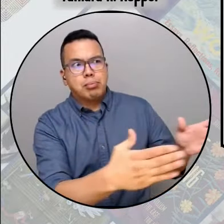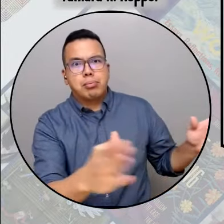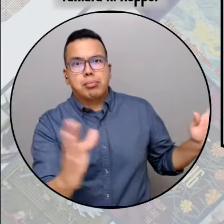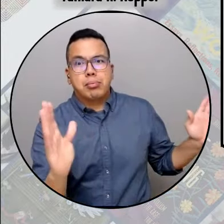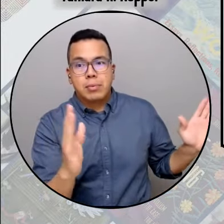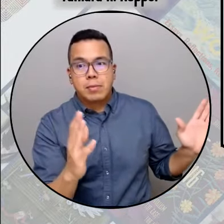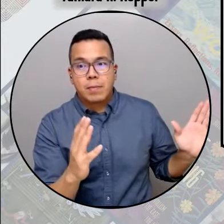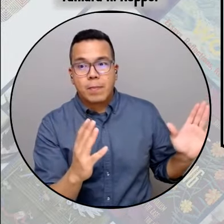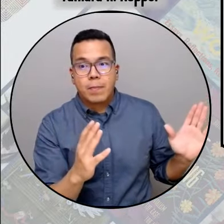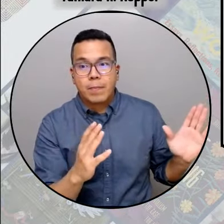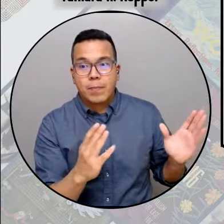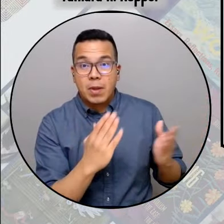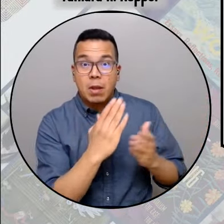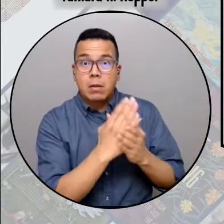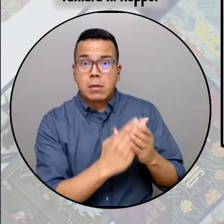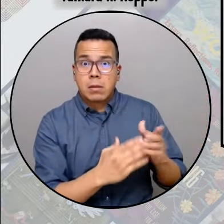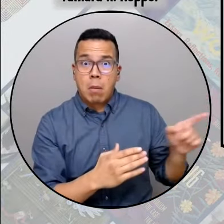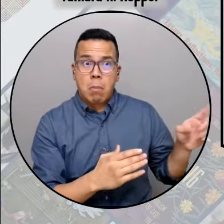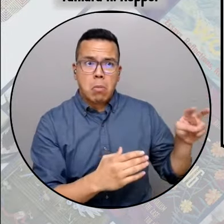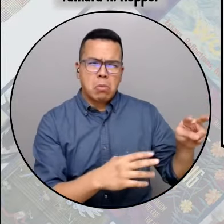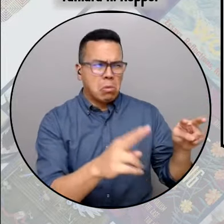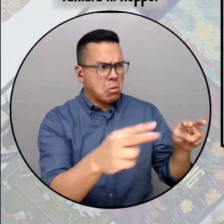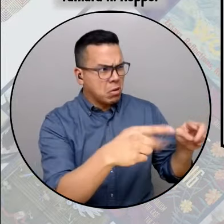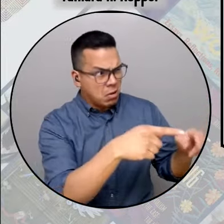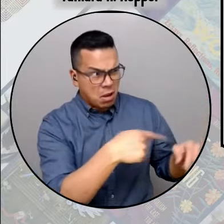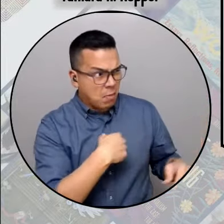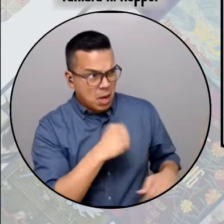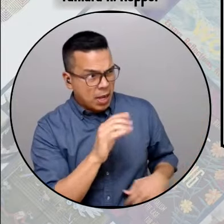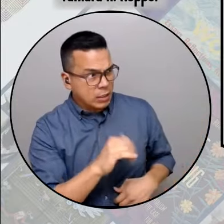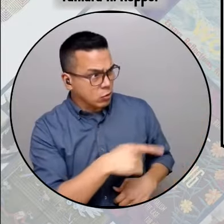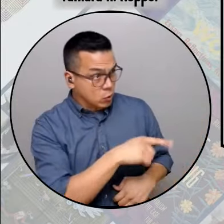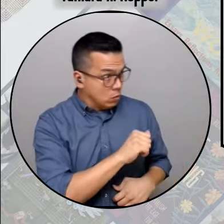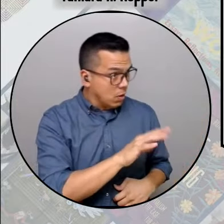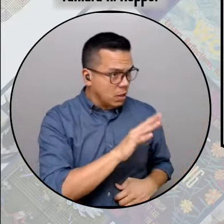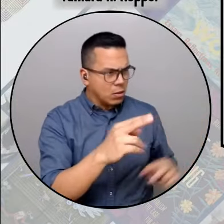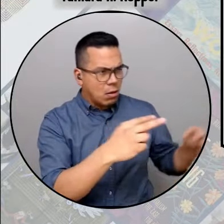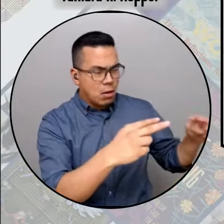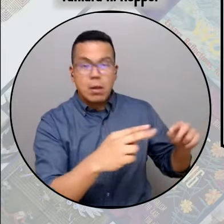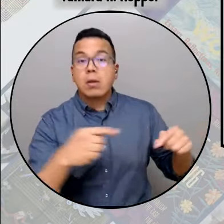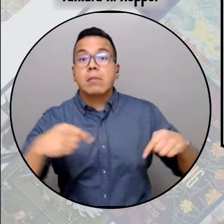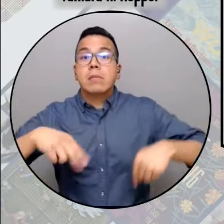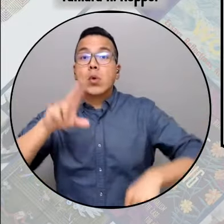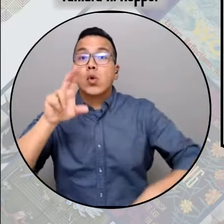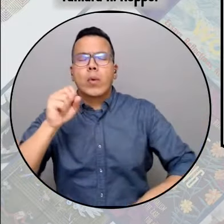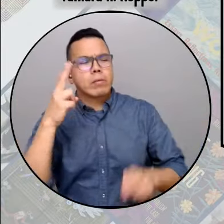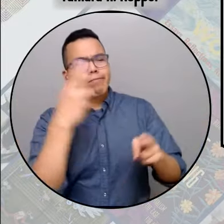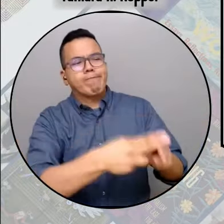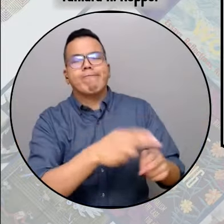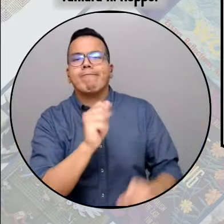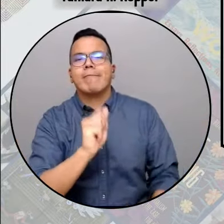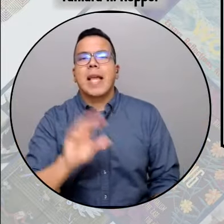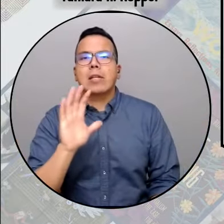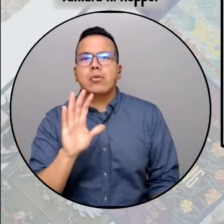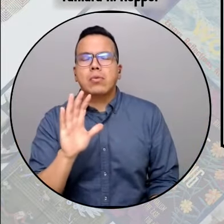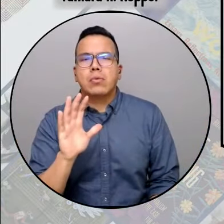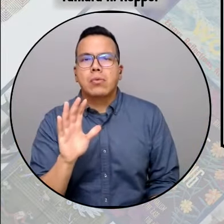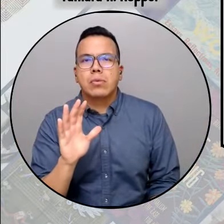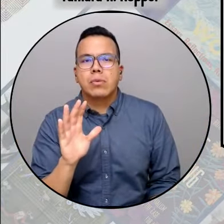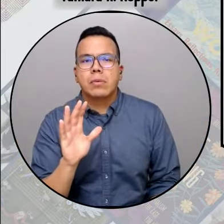each other as Asian. They might be like, you're Asian, I'm not Asian, are you Asian, I'm not, you know, whatever, right? But they're considered Asiatic by the state, right? And